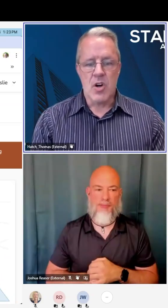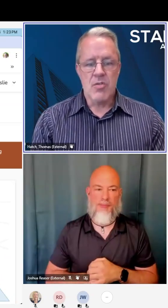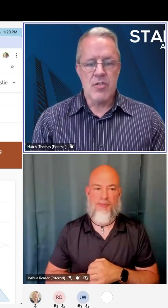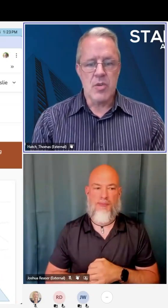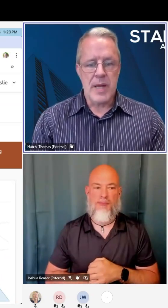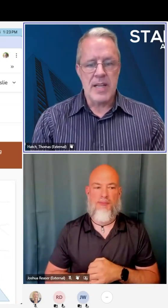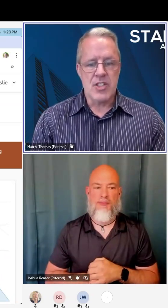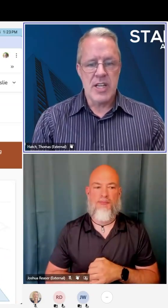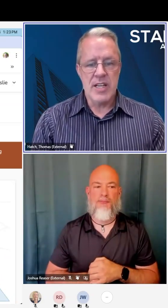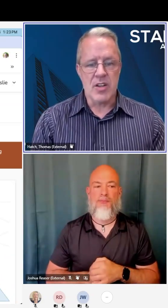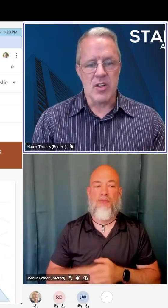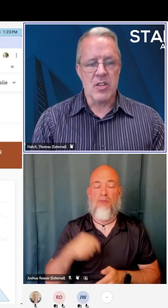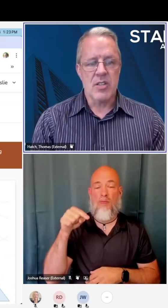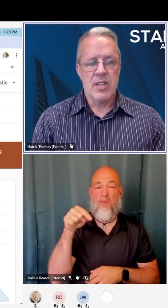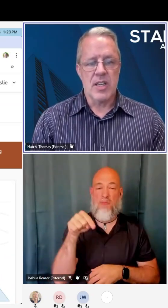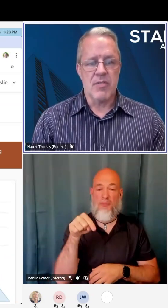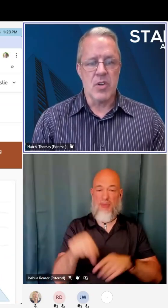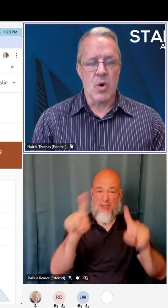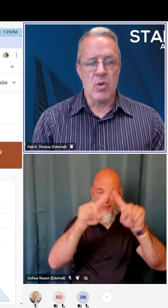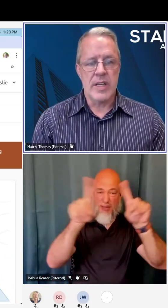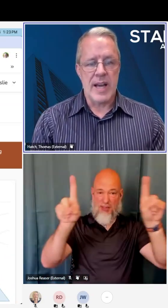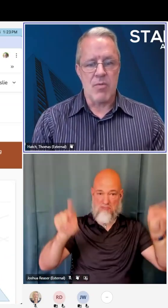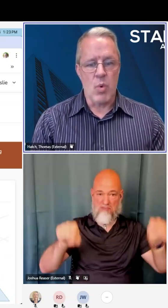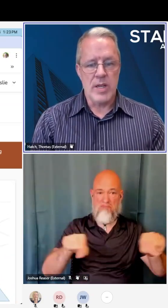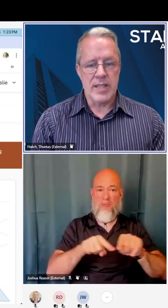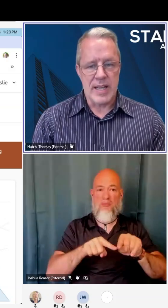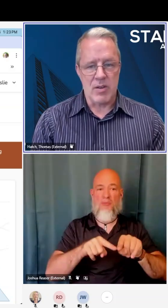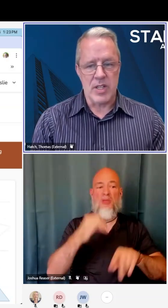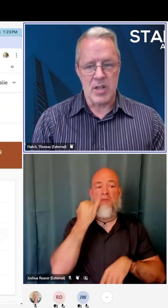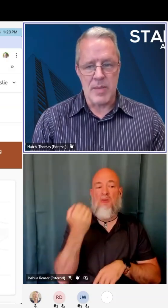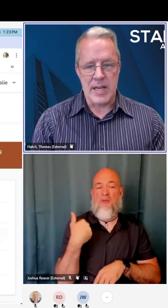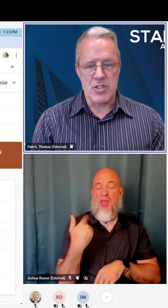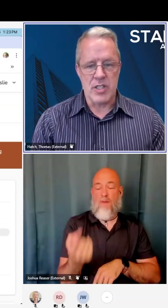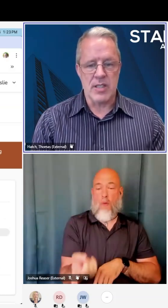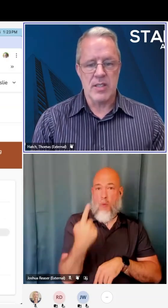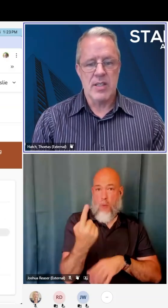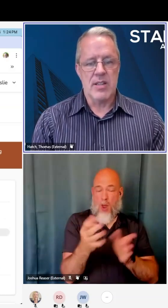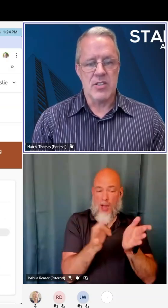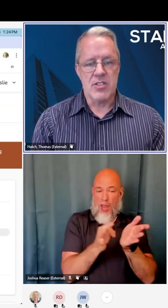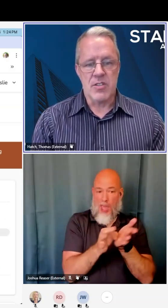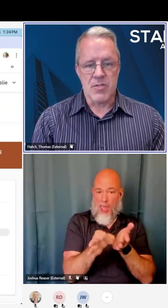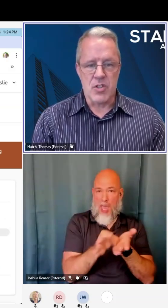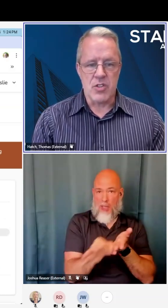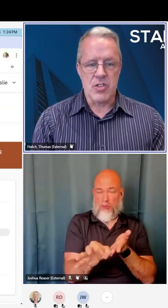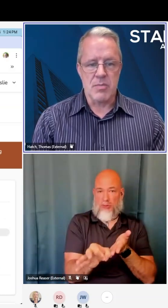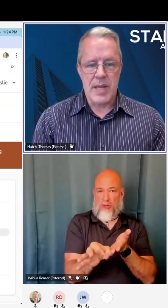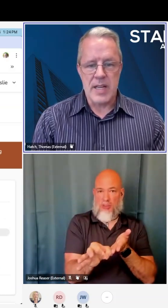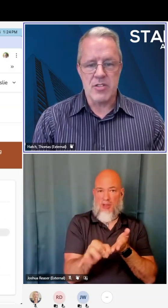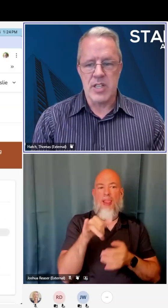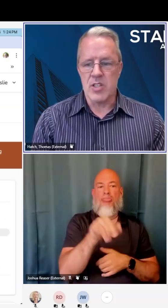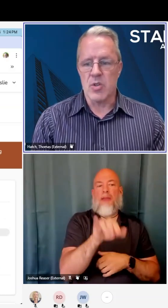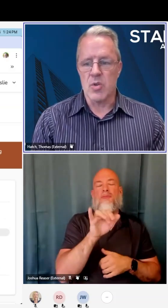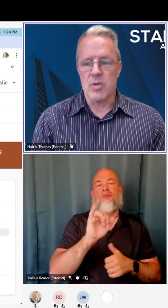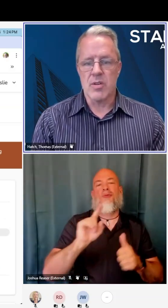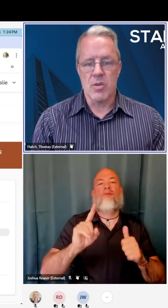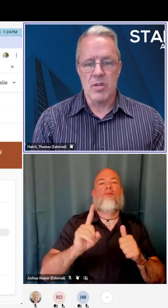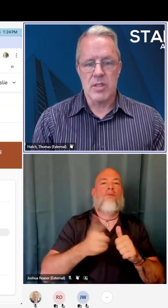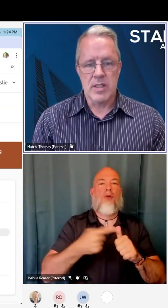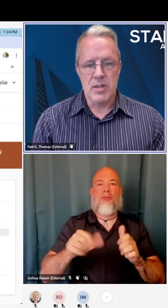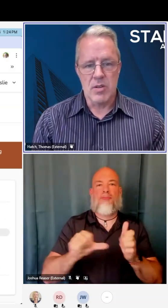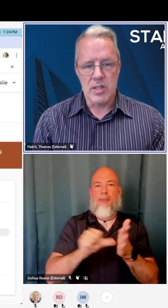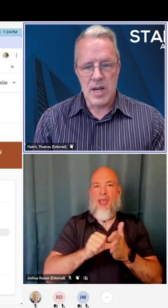Now, this overview page here, if you only have one account that you're managing, this is the first page that